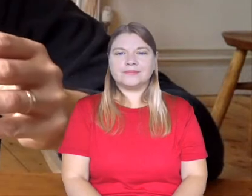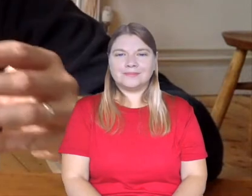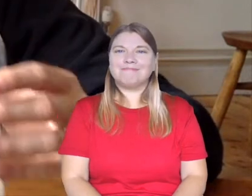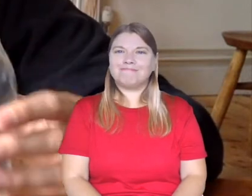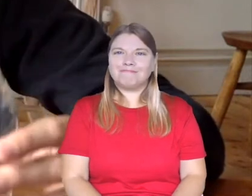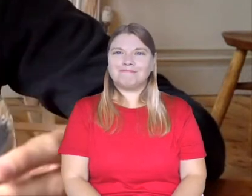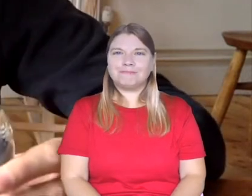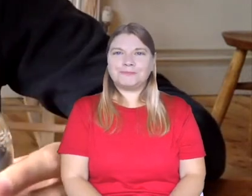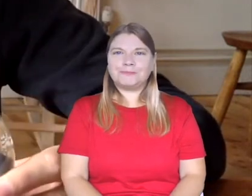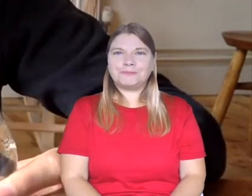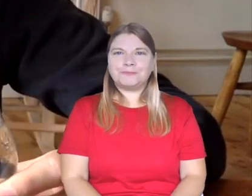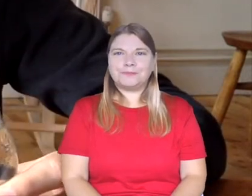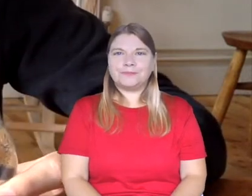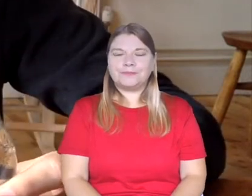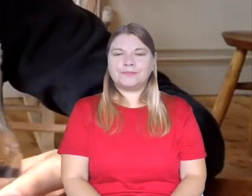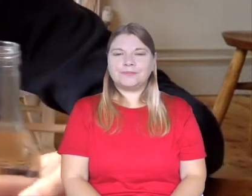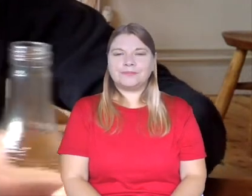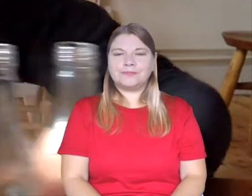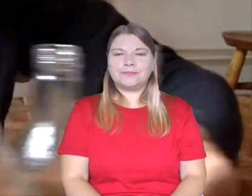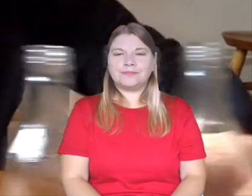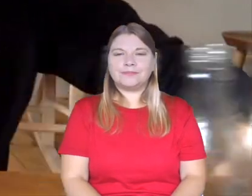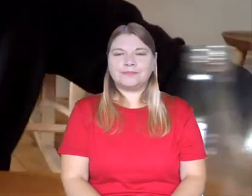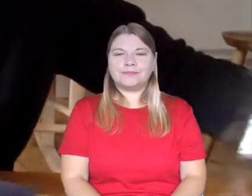Like that.